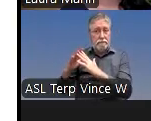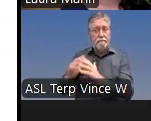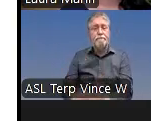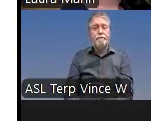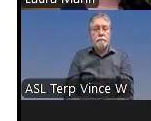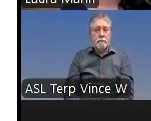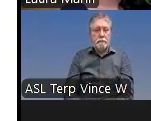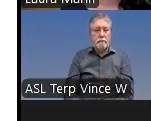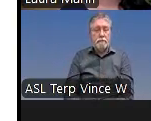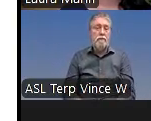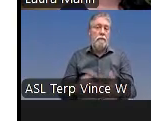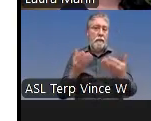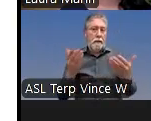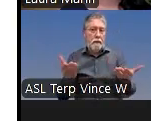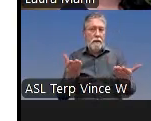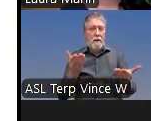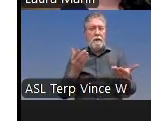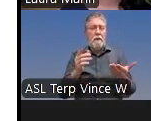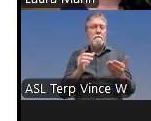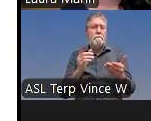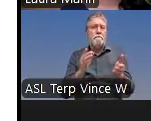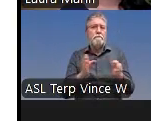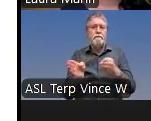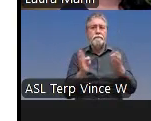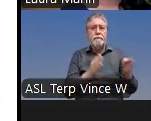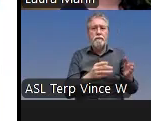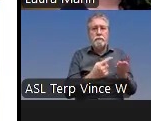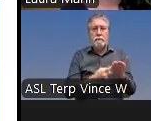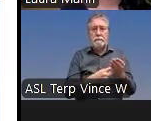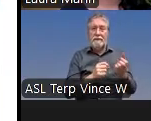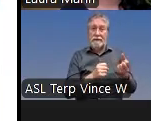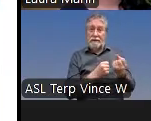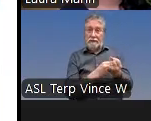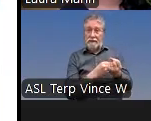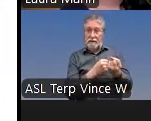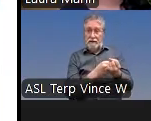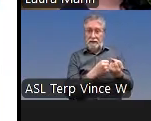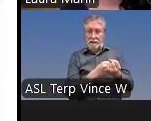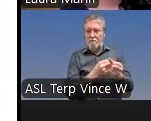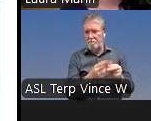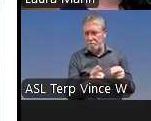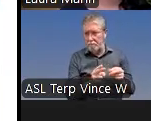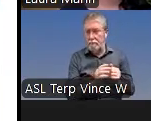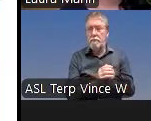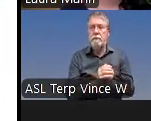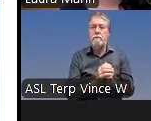Okay, so you're probably, let me talk about support here for a second, and then we'll go